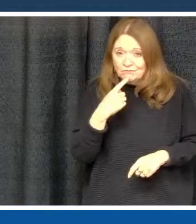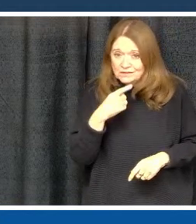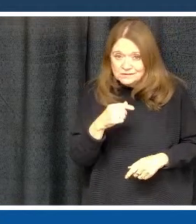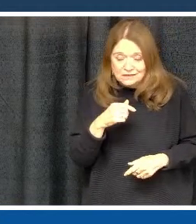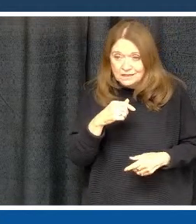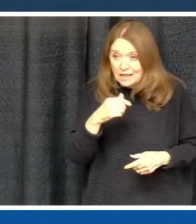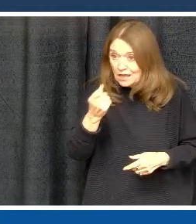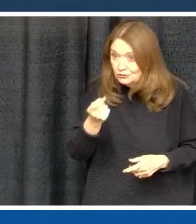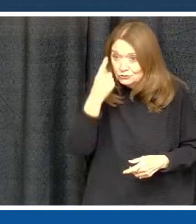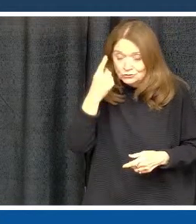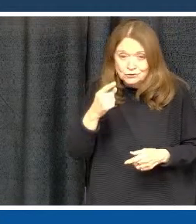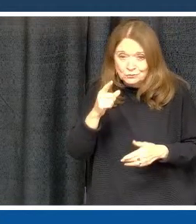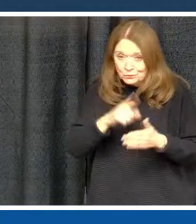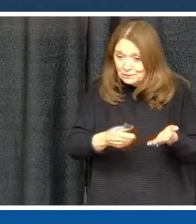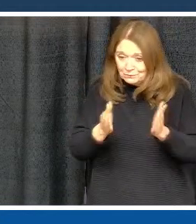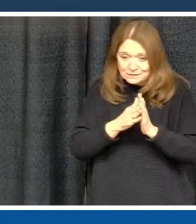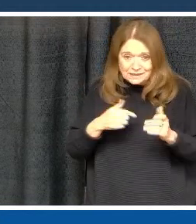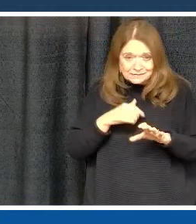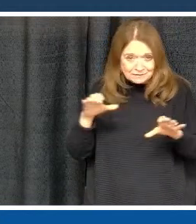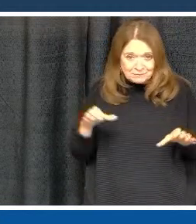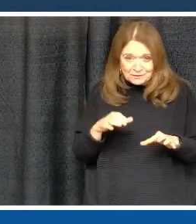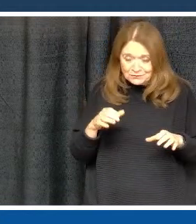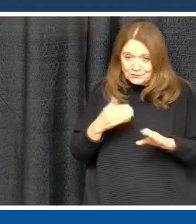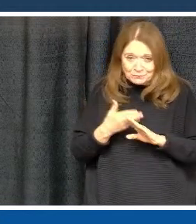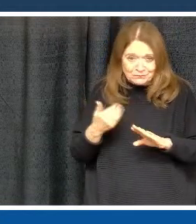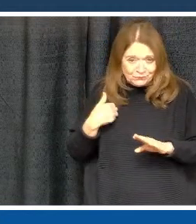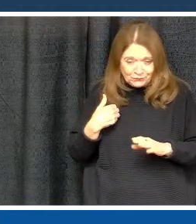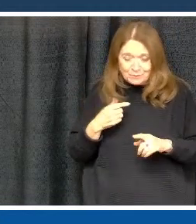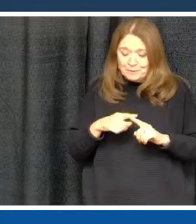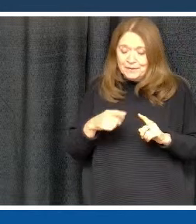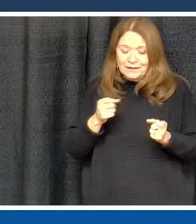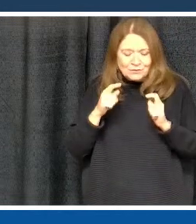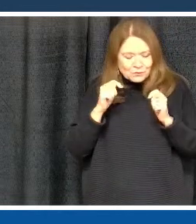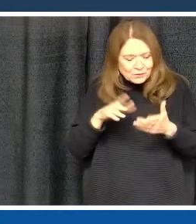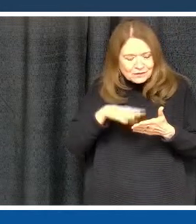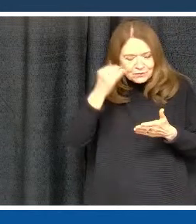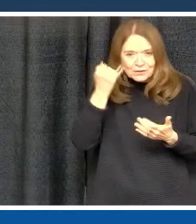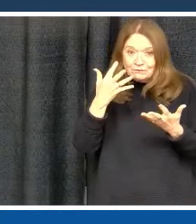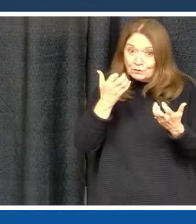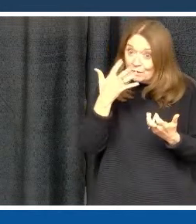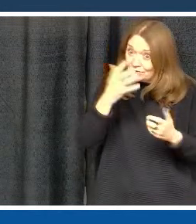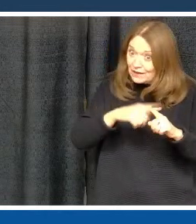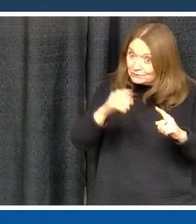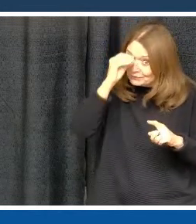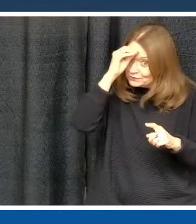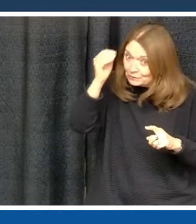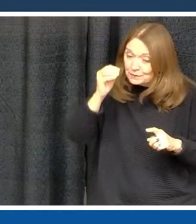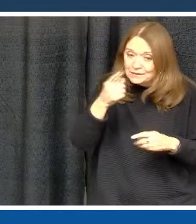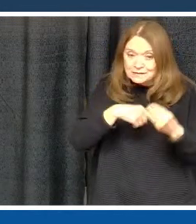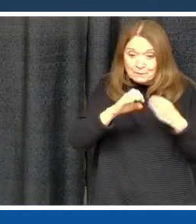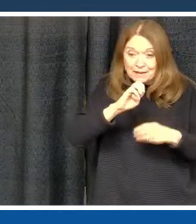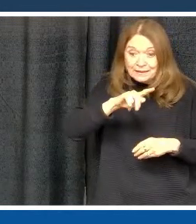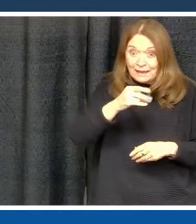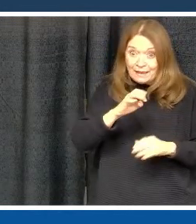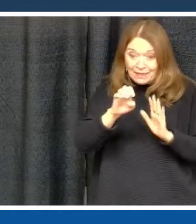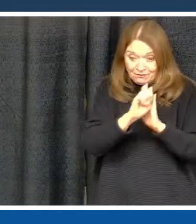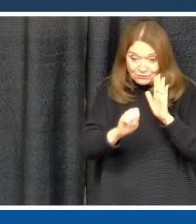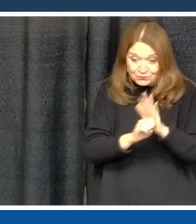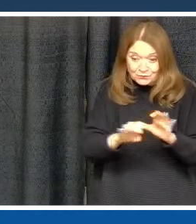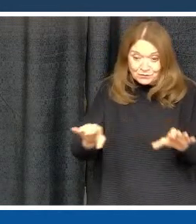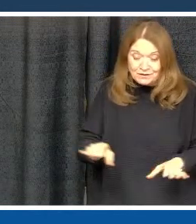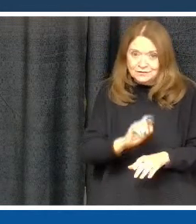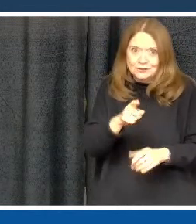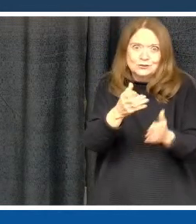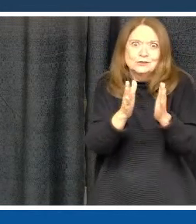process would be when he asked me if I would chair the committee. I quickly learned that if you want 5 different opinions about ethical conduct in a given situation, you only need to